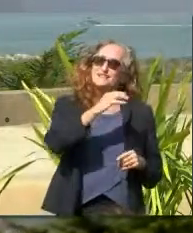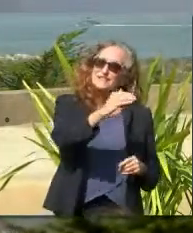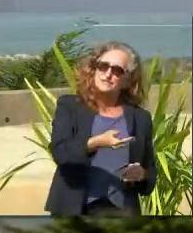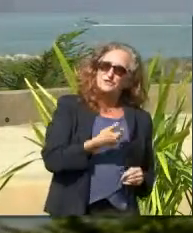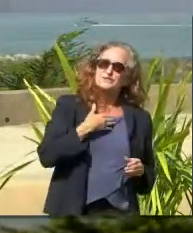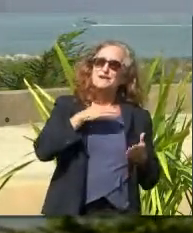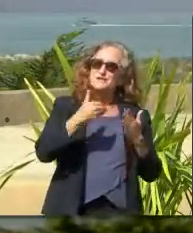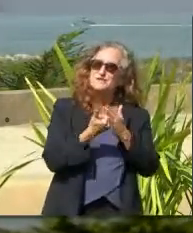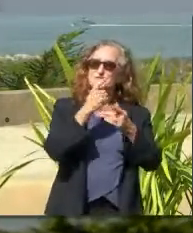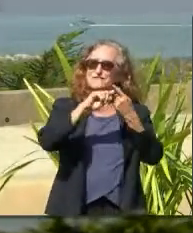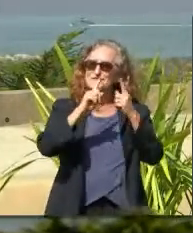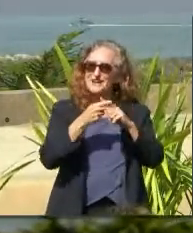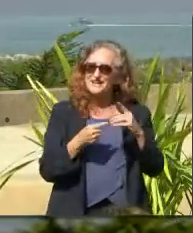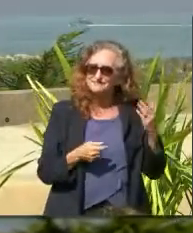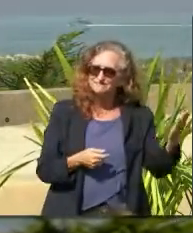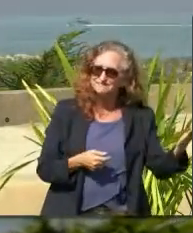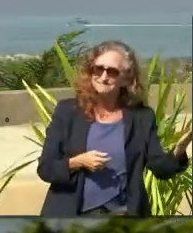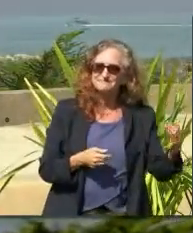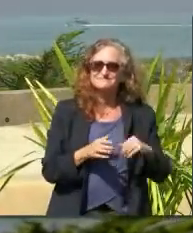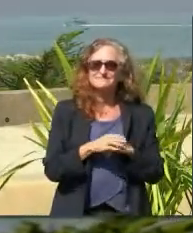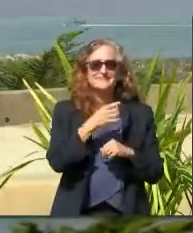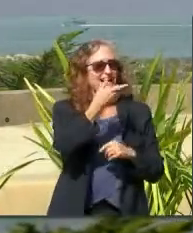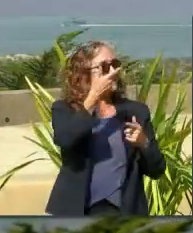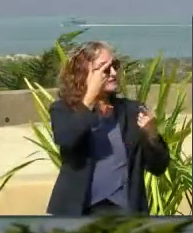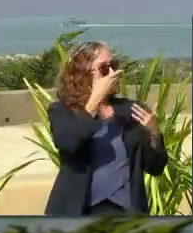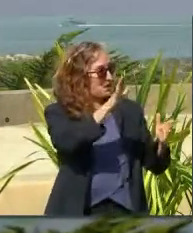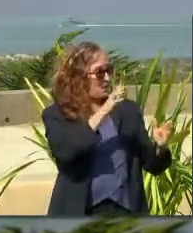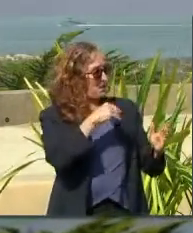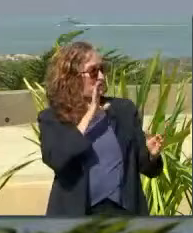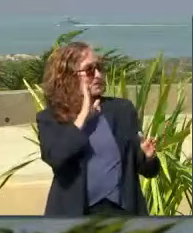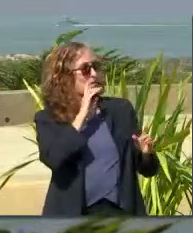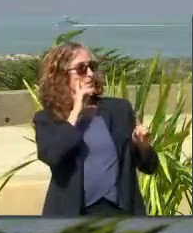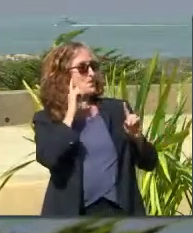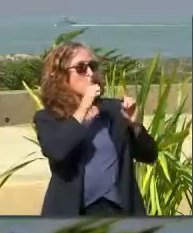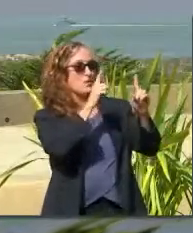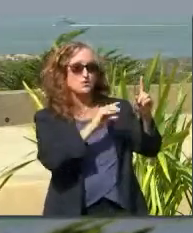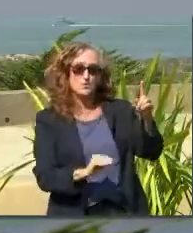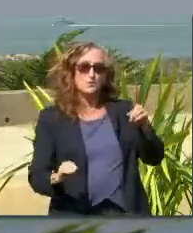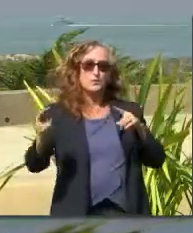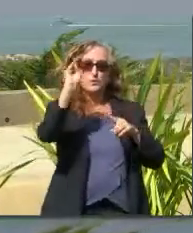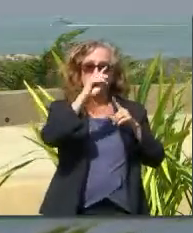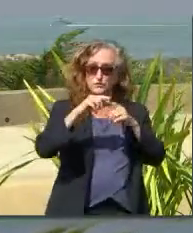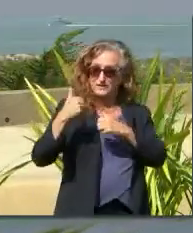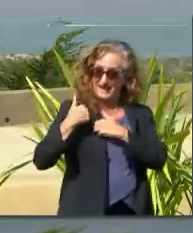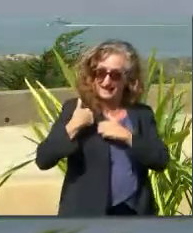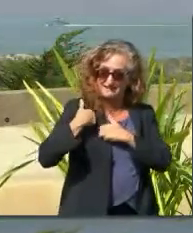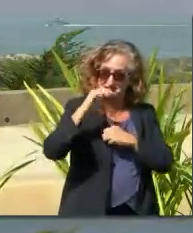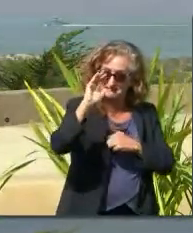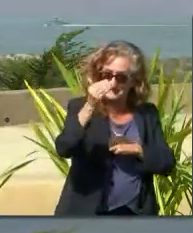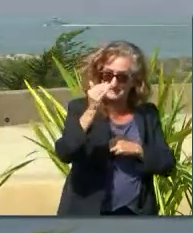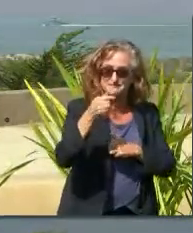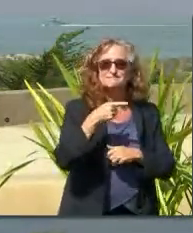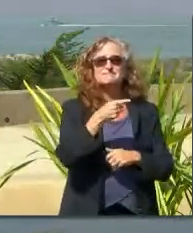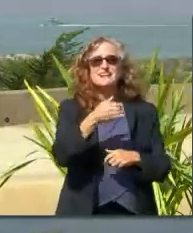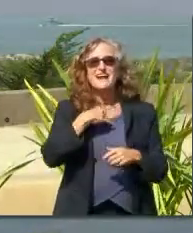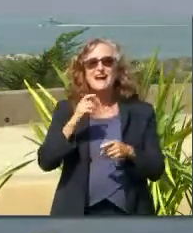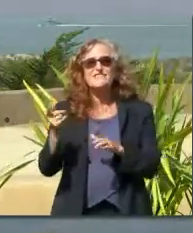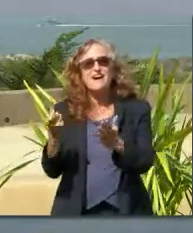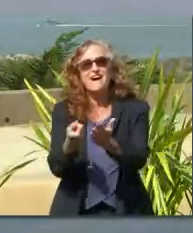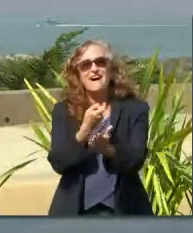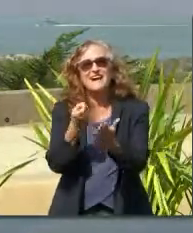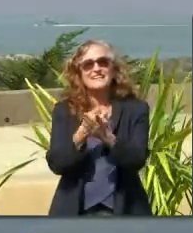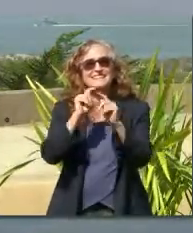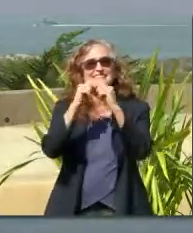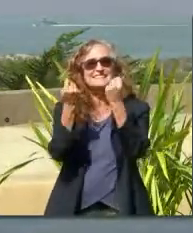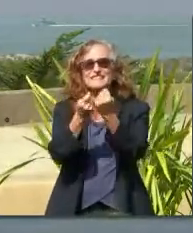mine who I didn't know had aspirations for moving north. He has a hockey team now, so he doesn't have to be a